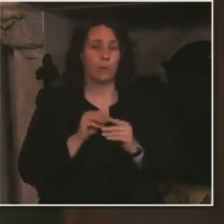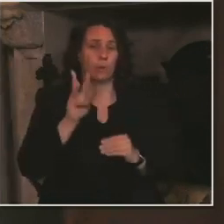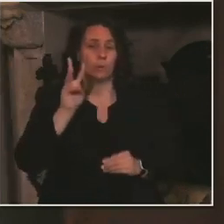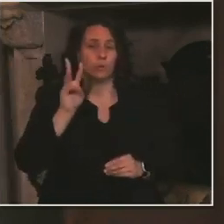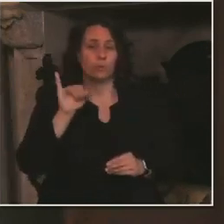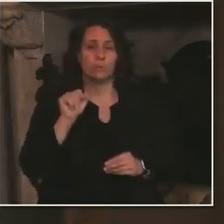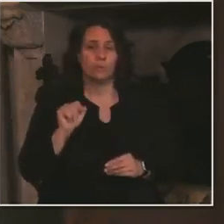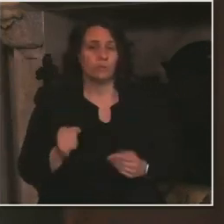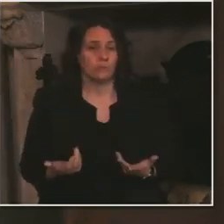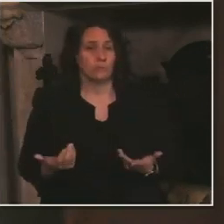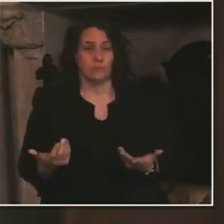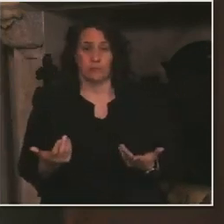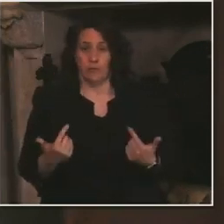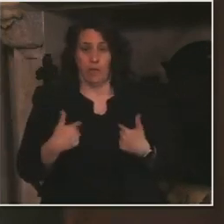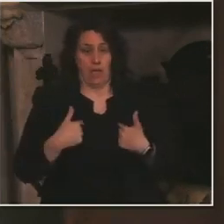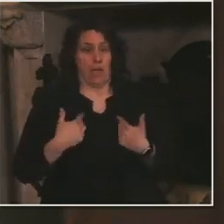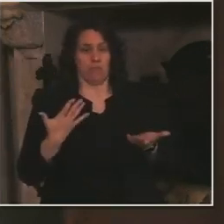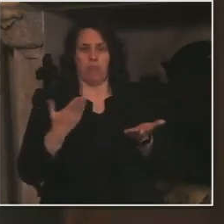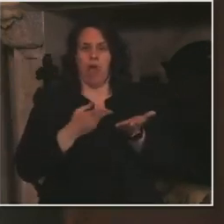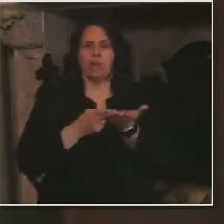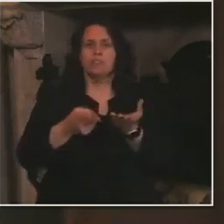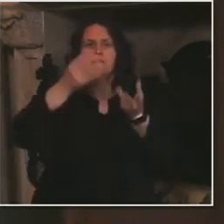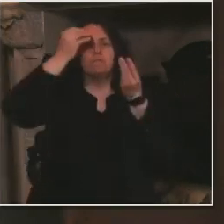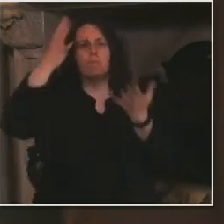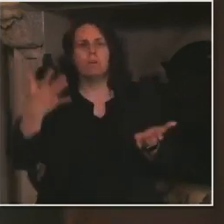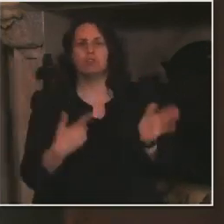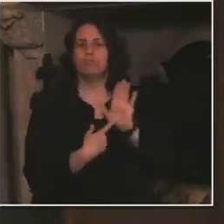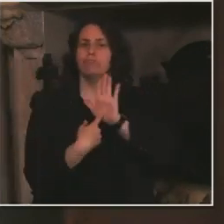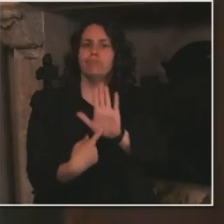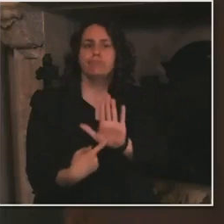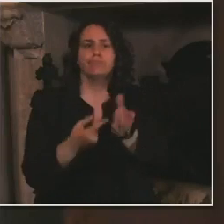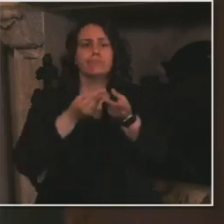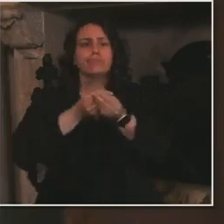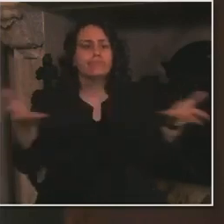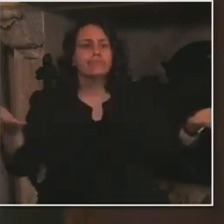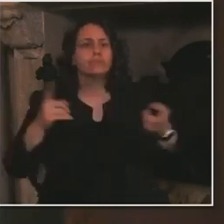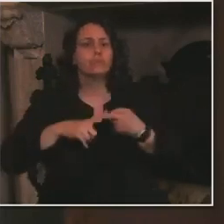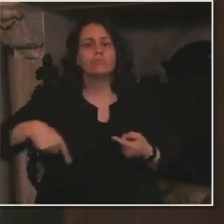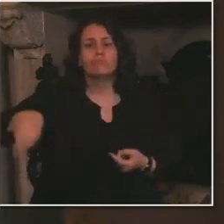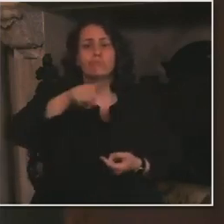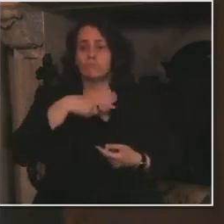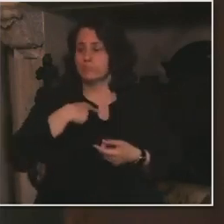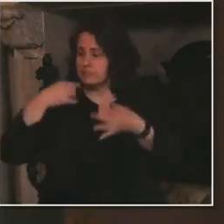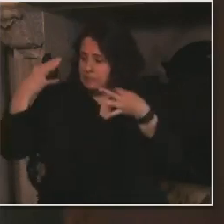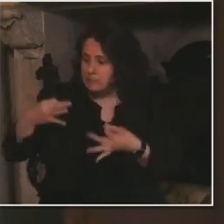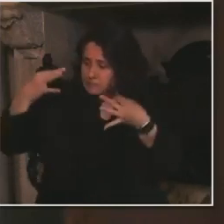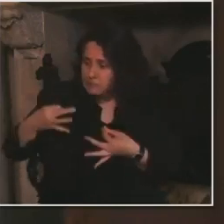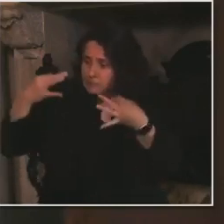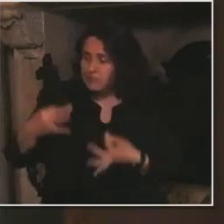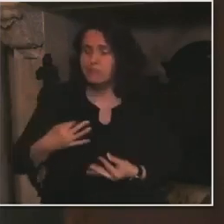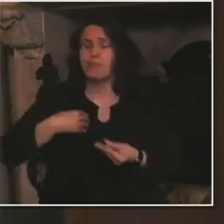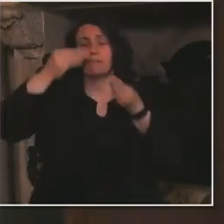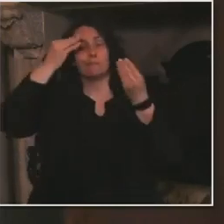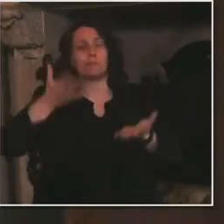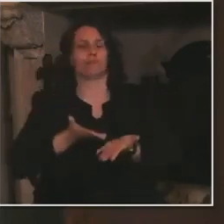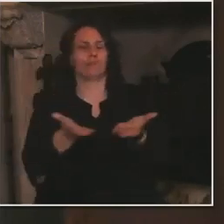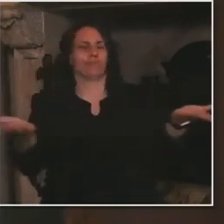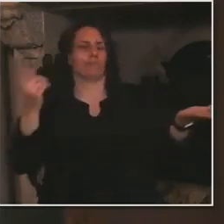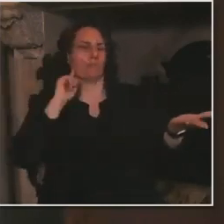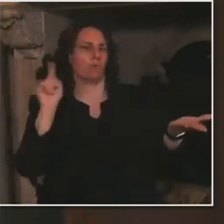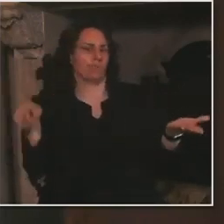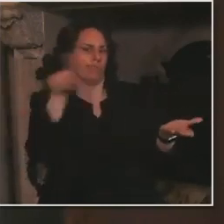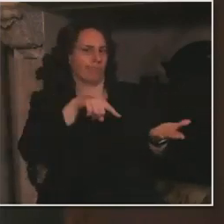forthcoming about the information that we have about the decisions that we're making as we work to make Badger